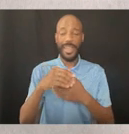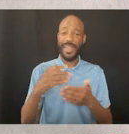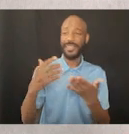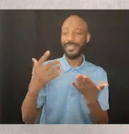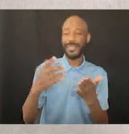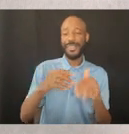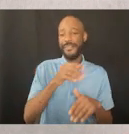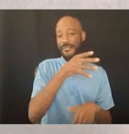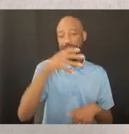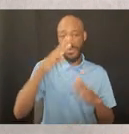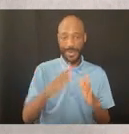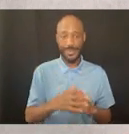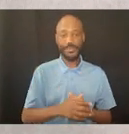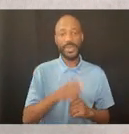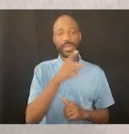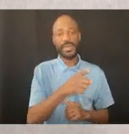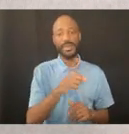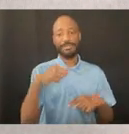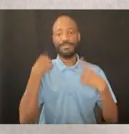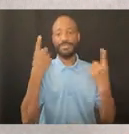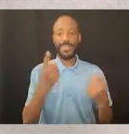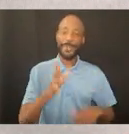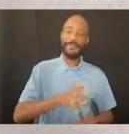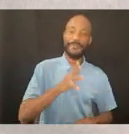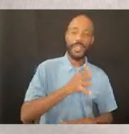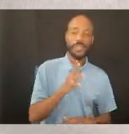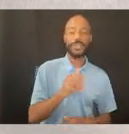of the Venice Beach Mardi Gras Parade since 2003.